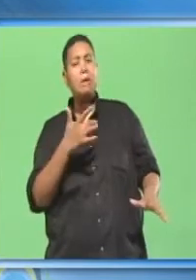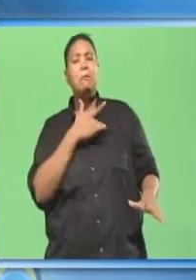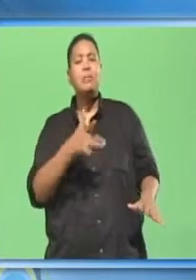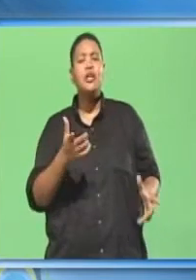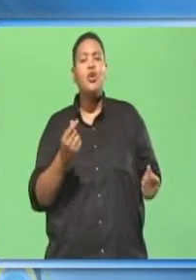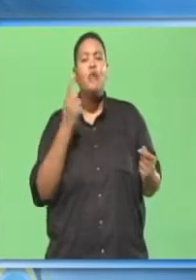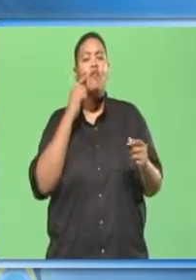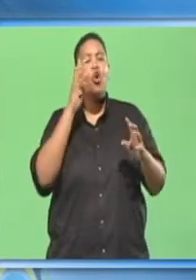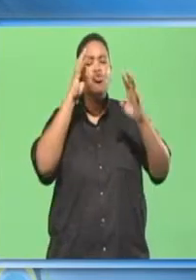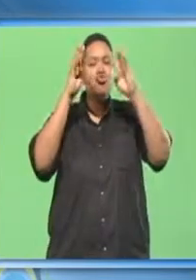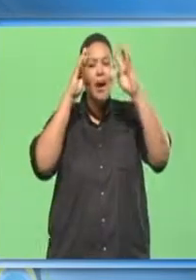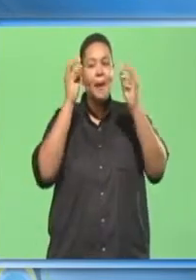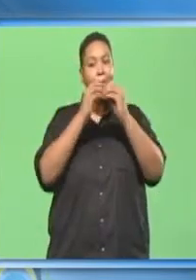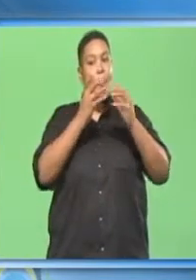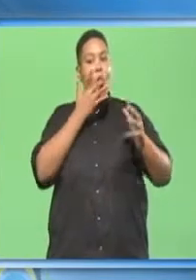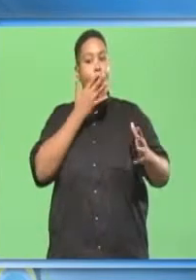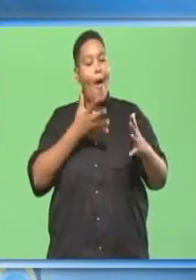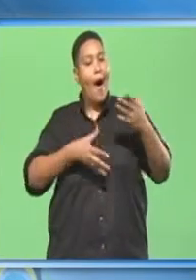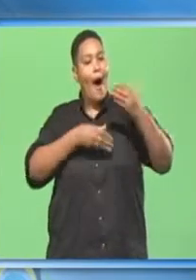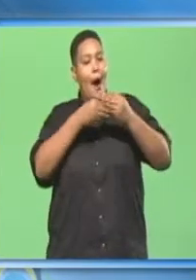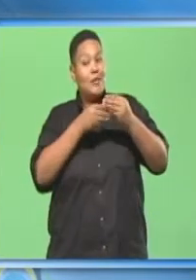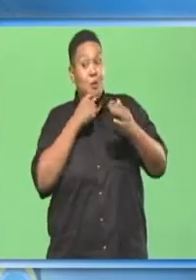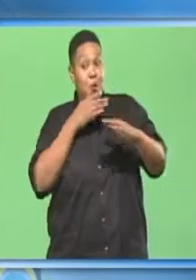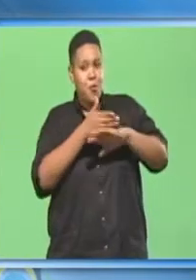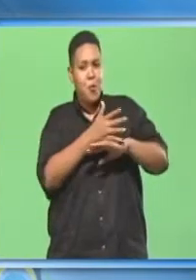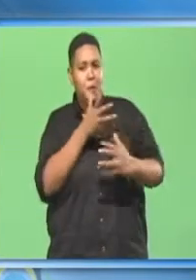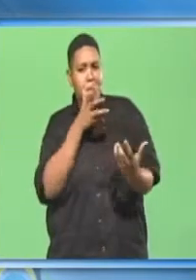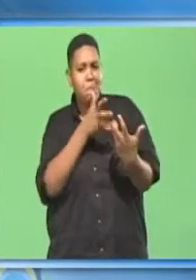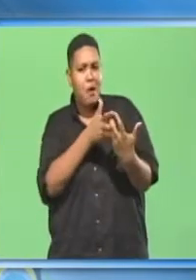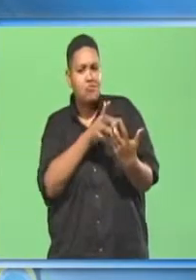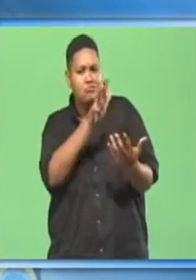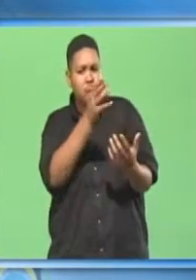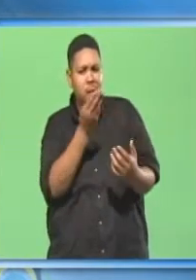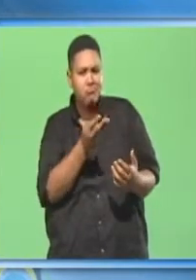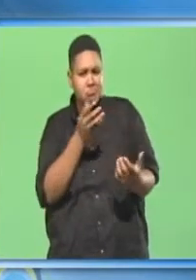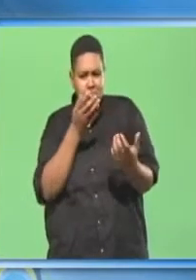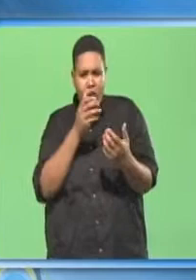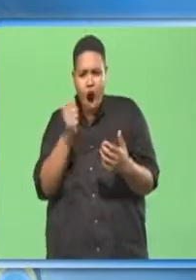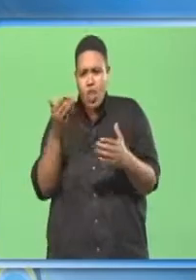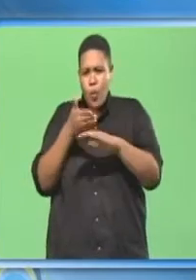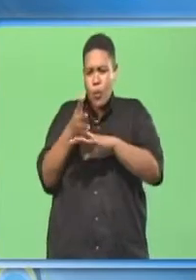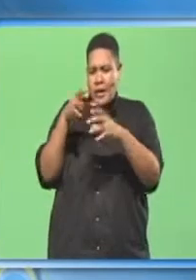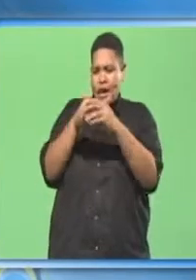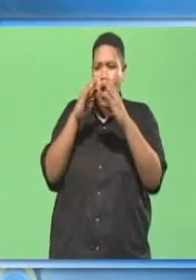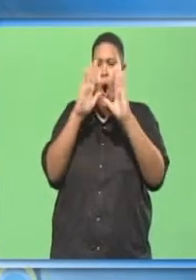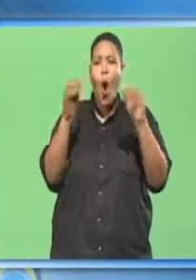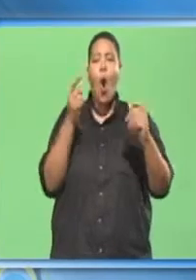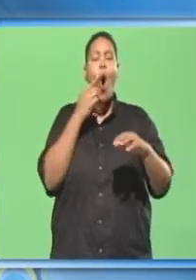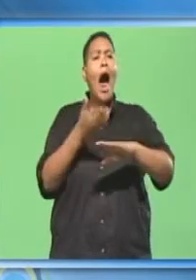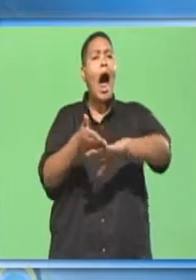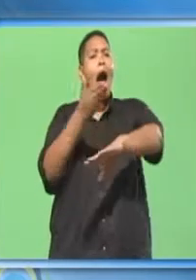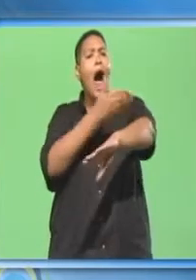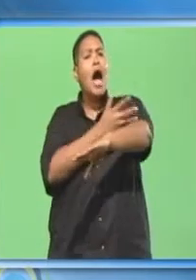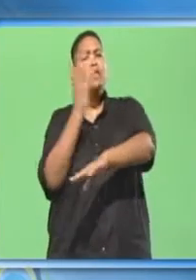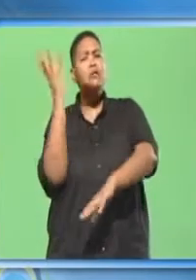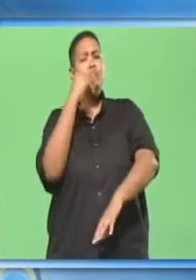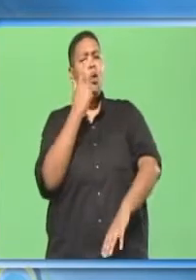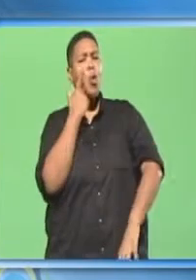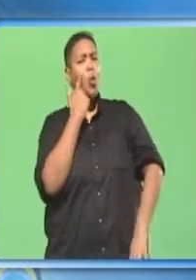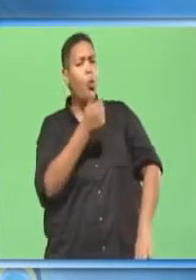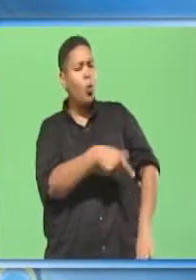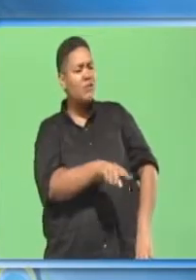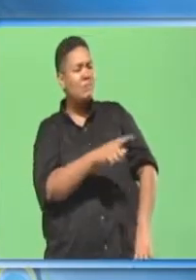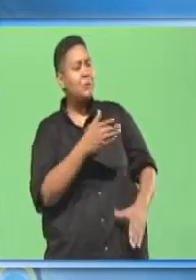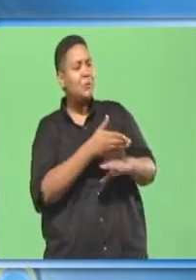create color, so that the piece of wood matches an existing piece of woodwork, or to enhance the appearance of a lesser attractive